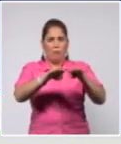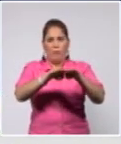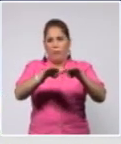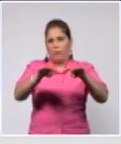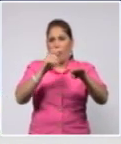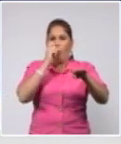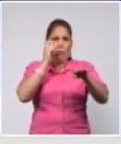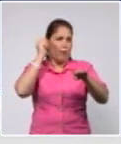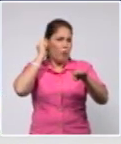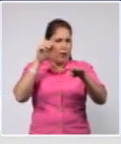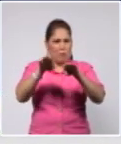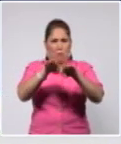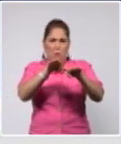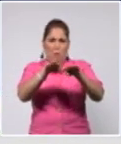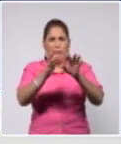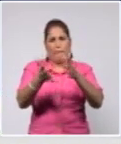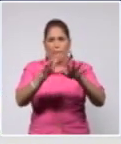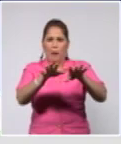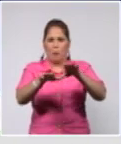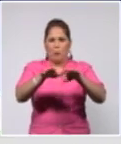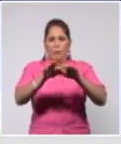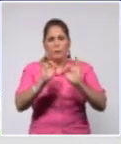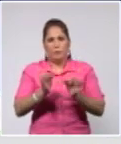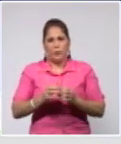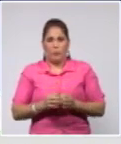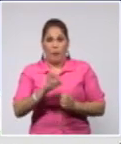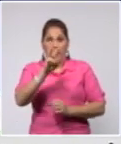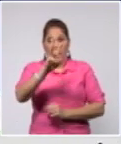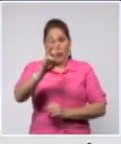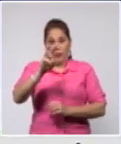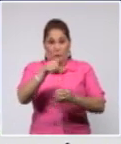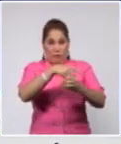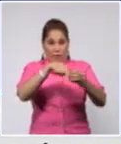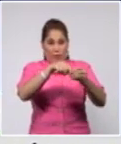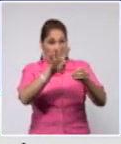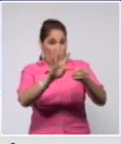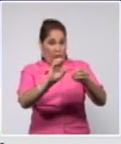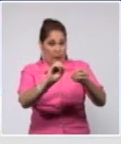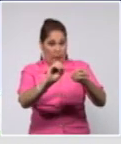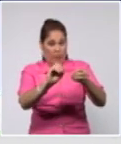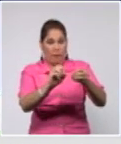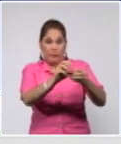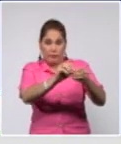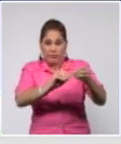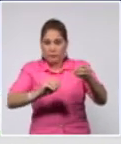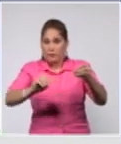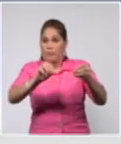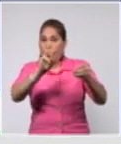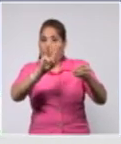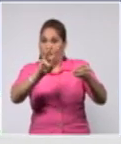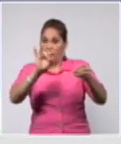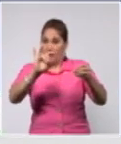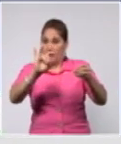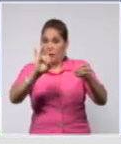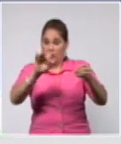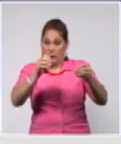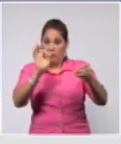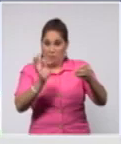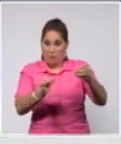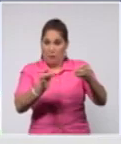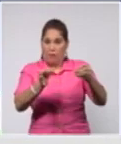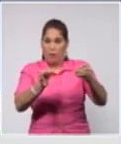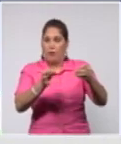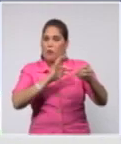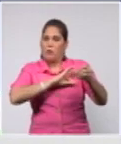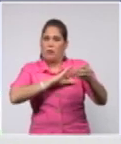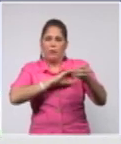of these are under 18 years of age, for a total of 583 children,